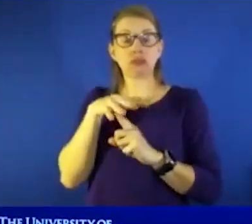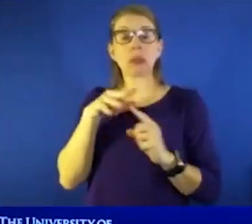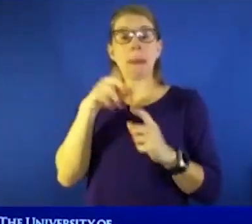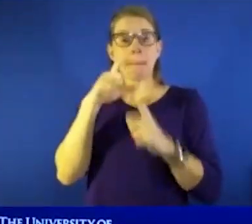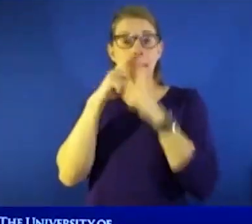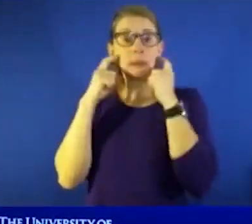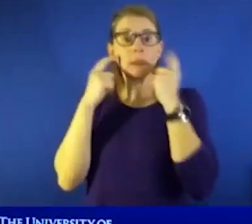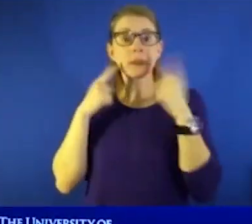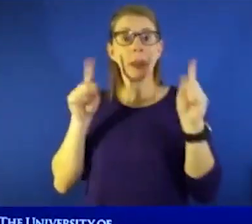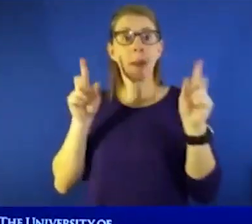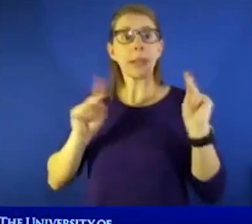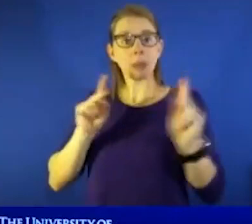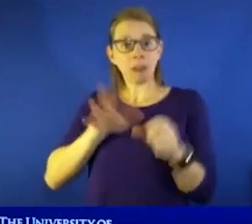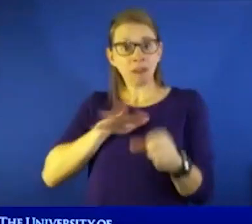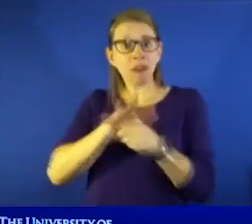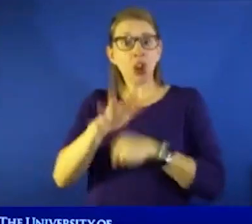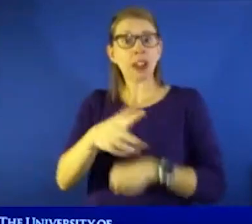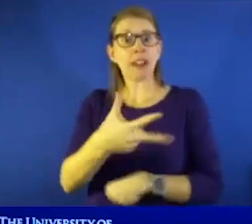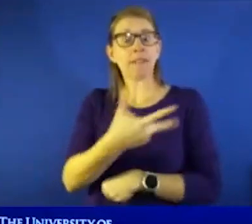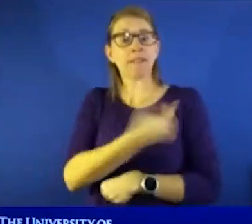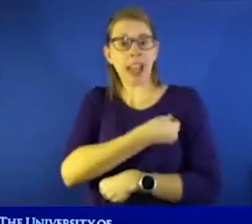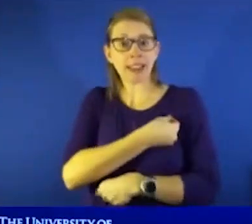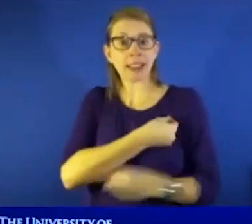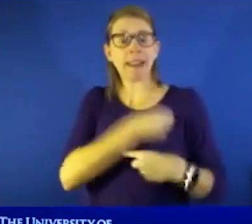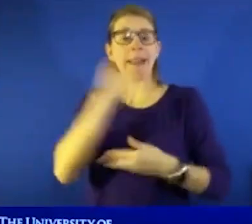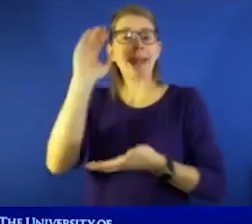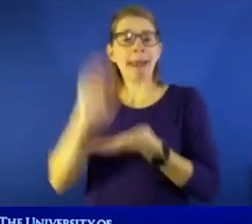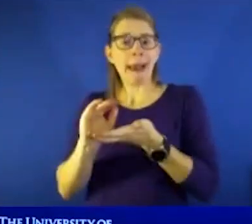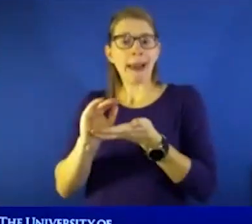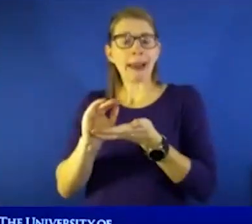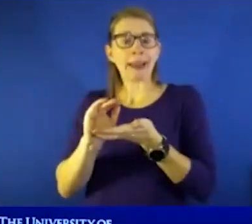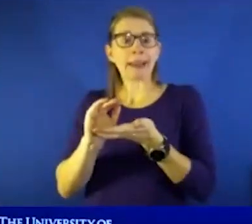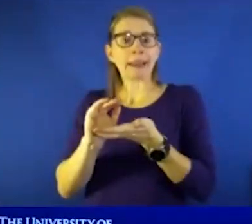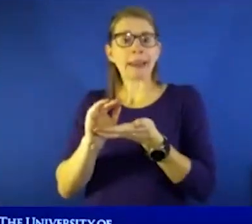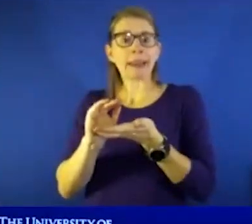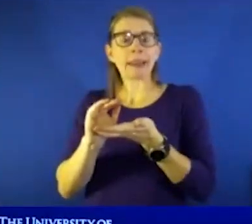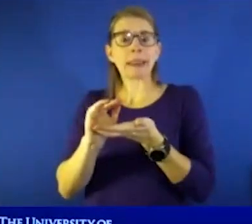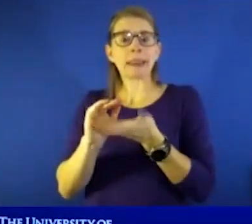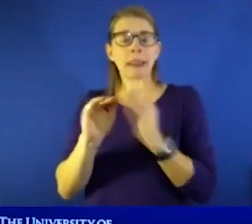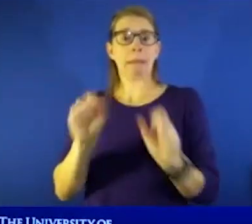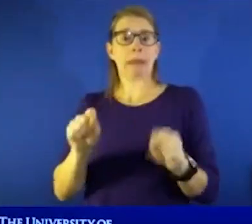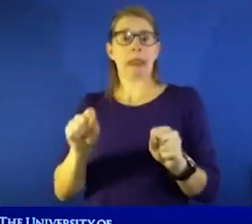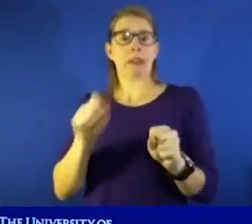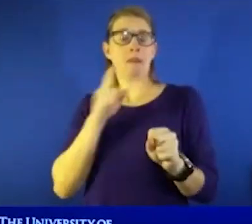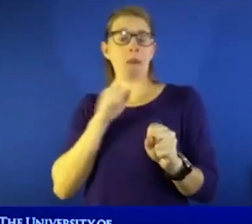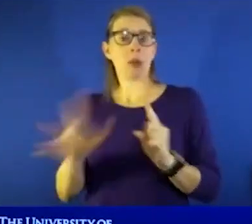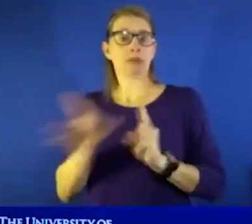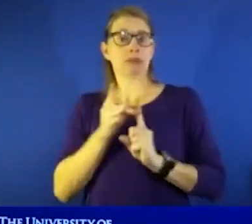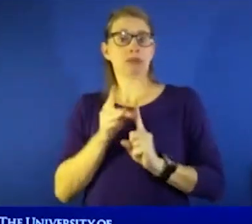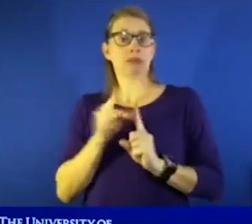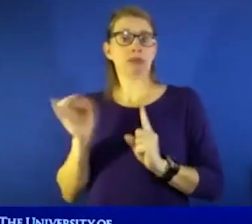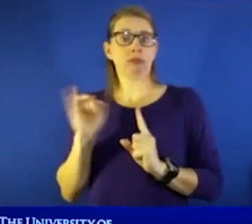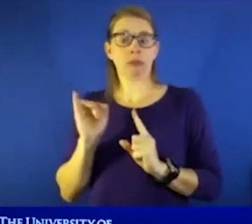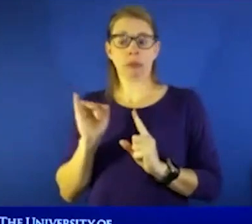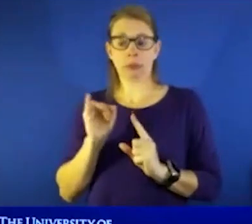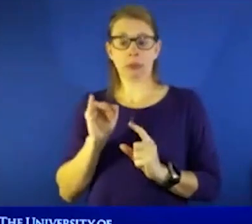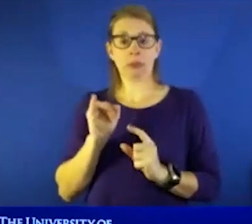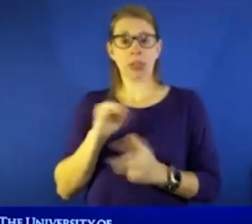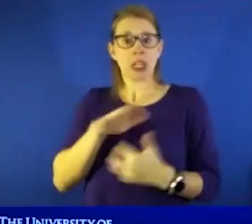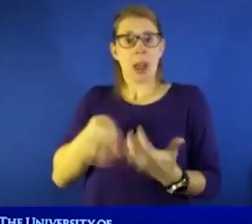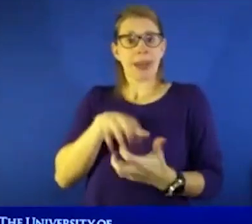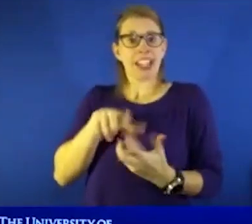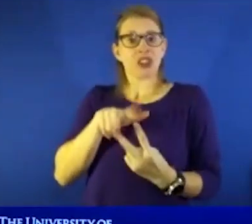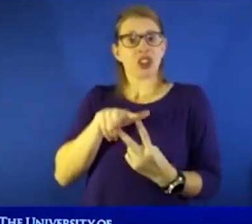were fully vaccinated had even less of a reduce of getting infection as well. So it is a combination, and it is that Swiss cheese that we've talked about,